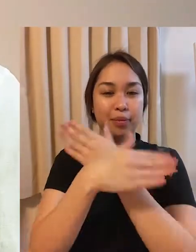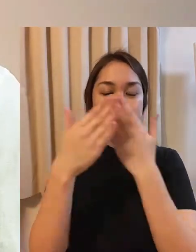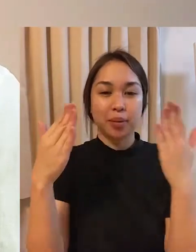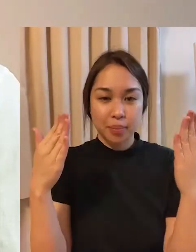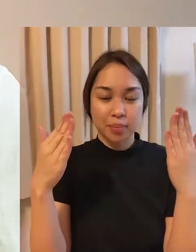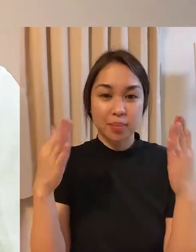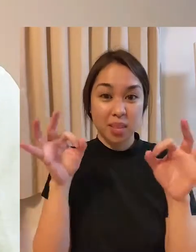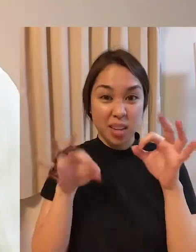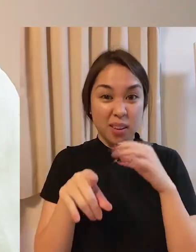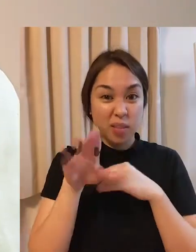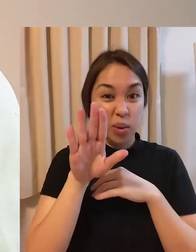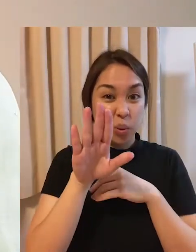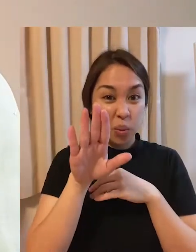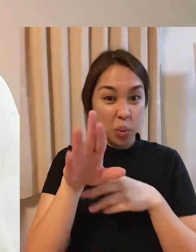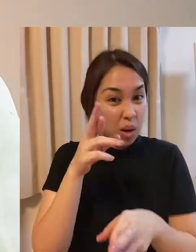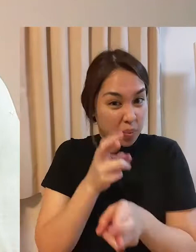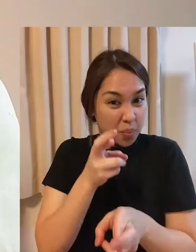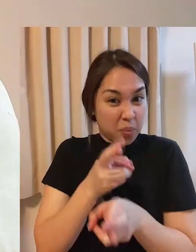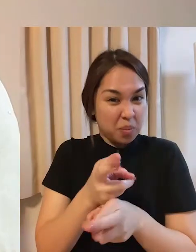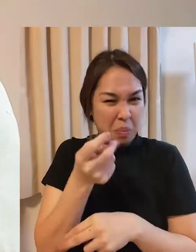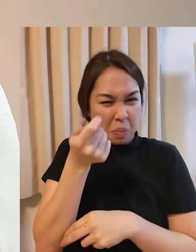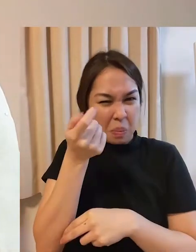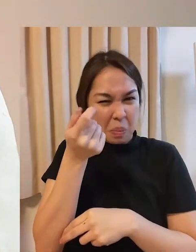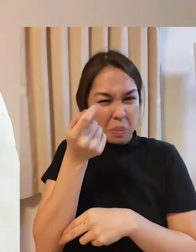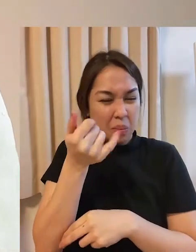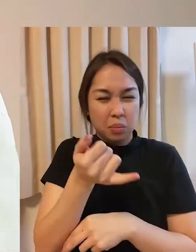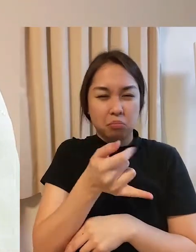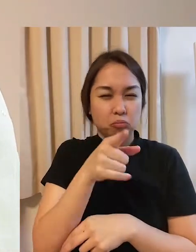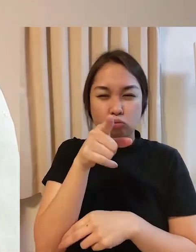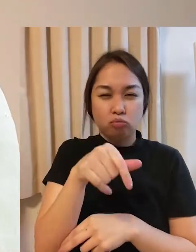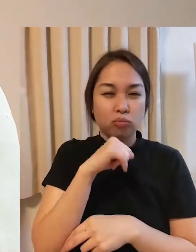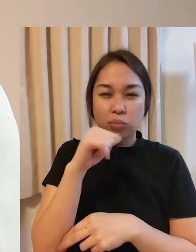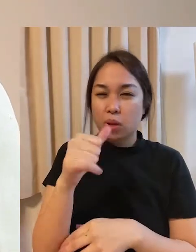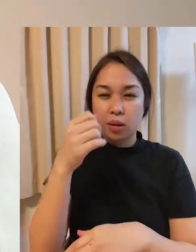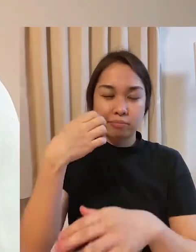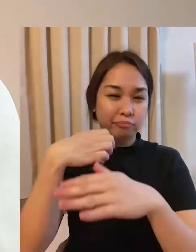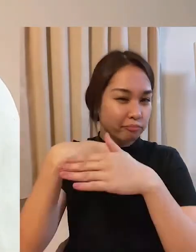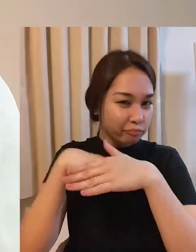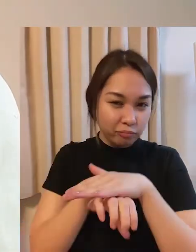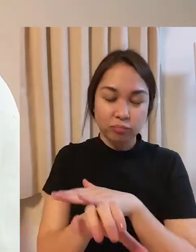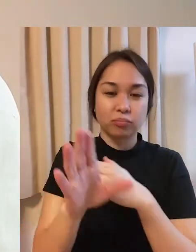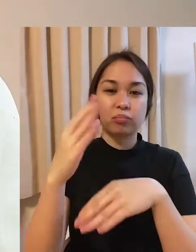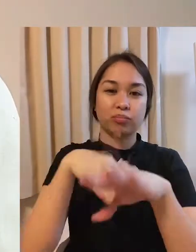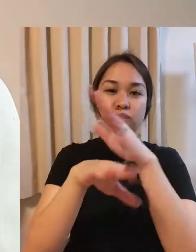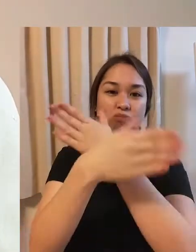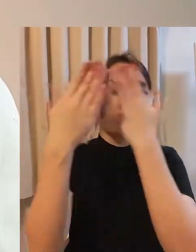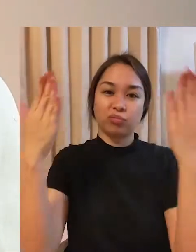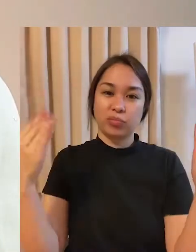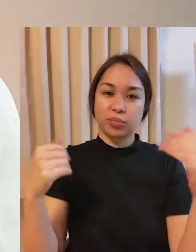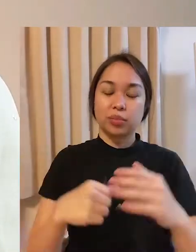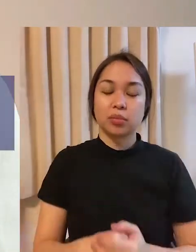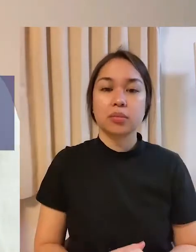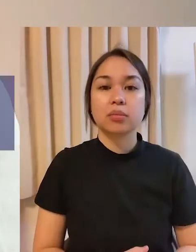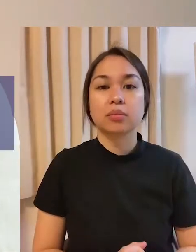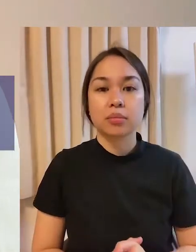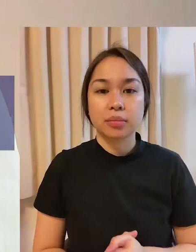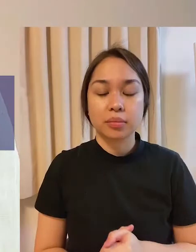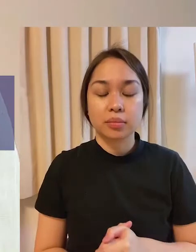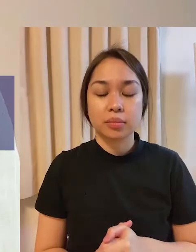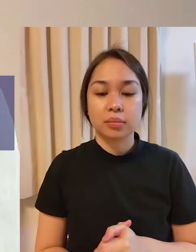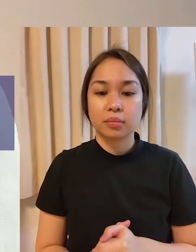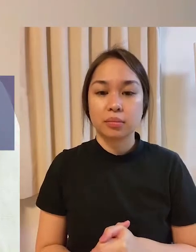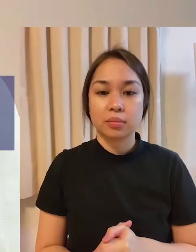tell you that unless your righteousness surpasses that of the Pharisees and the teachers of the law, you